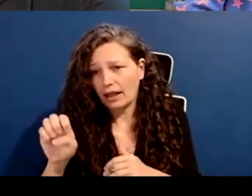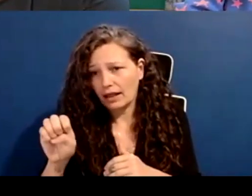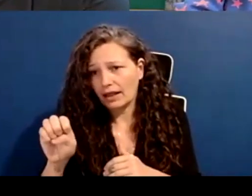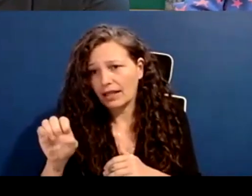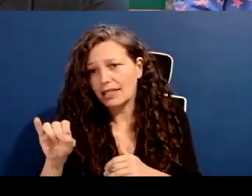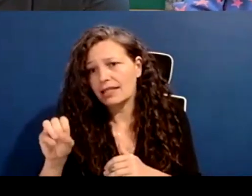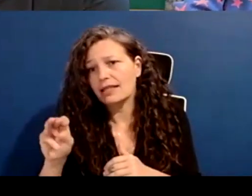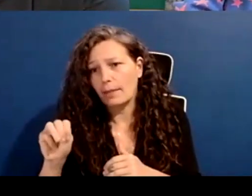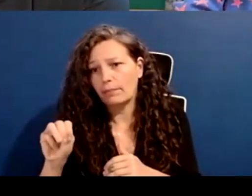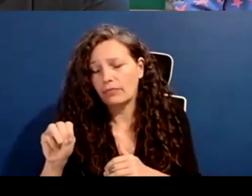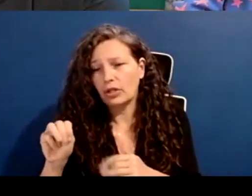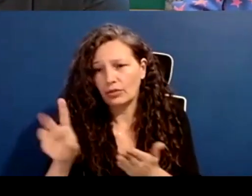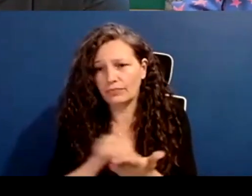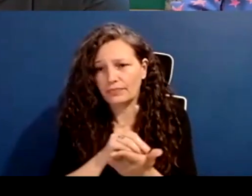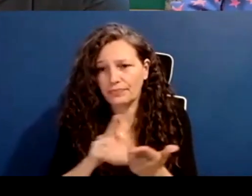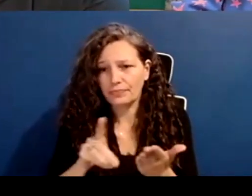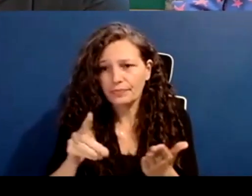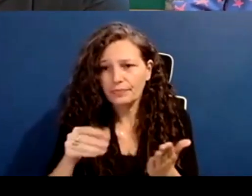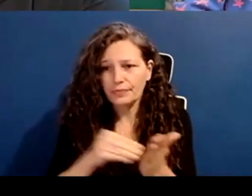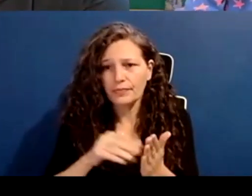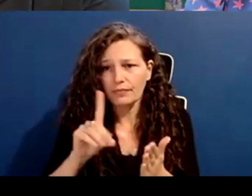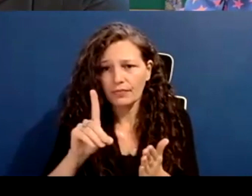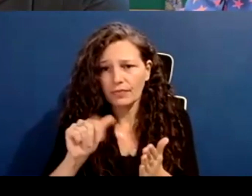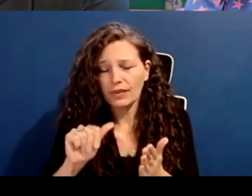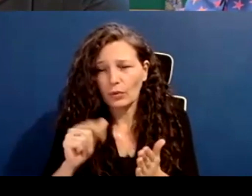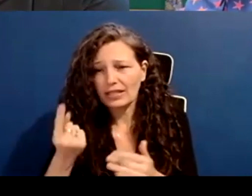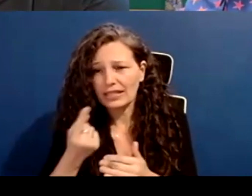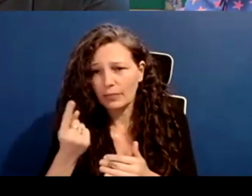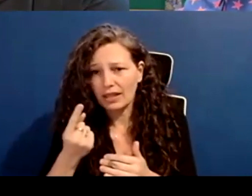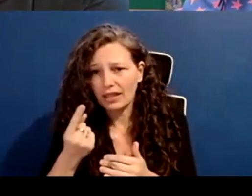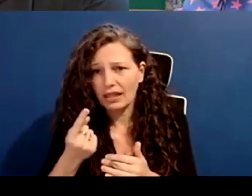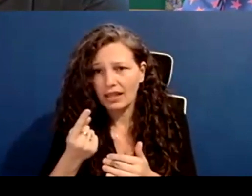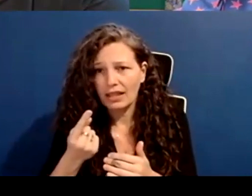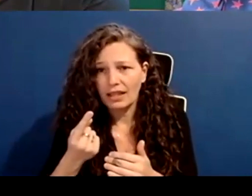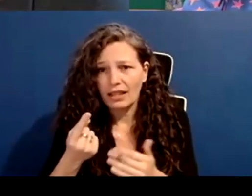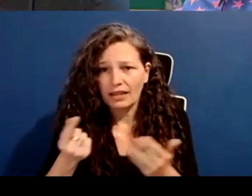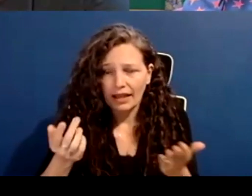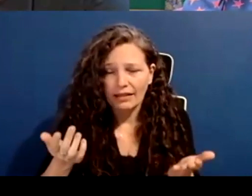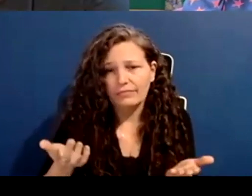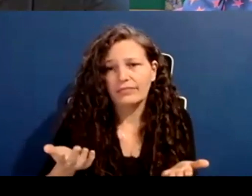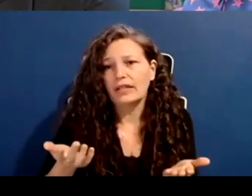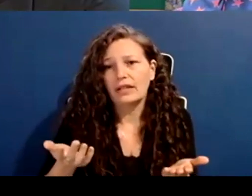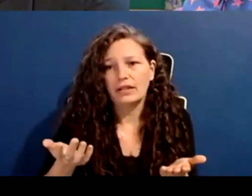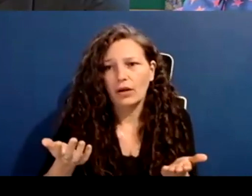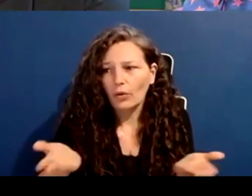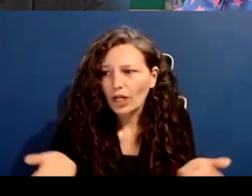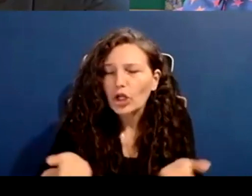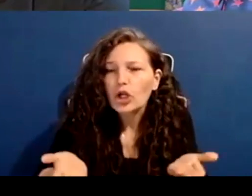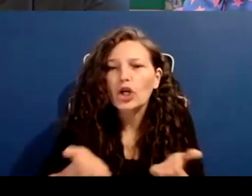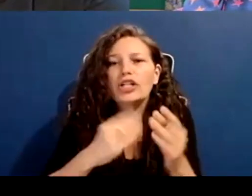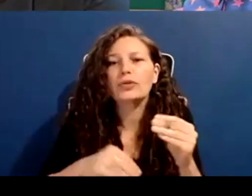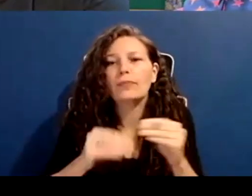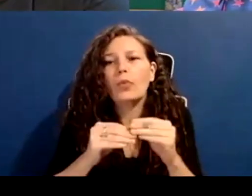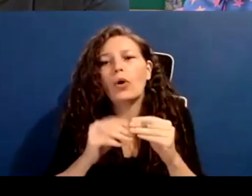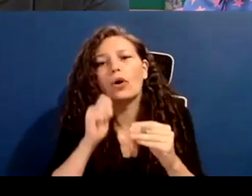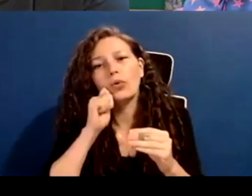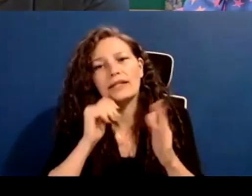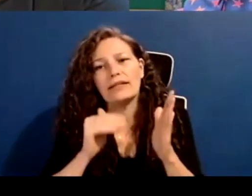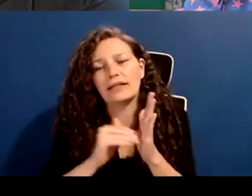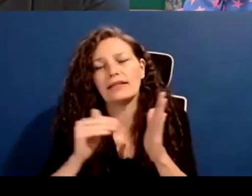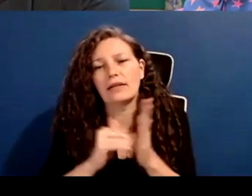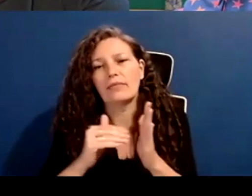racism and gave early Puritans the foundation for creating racial slavery and